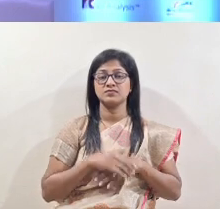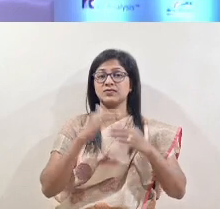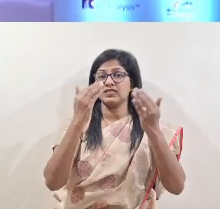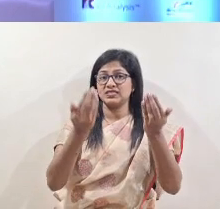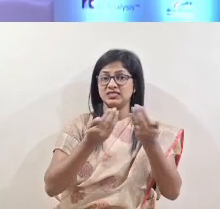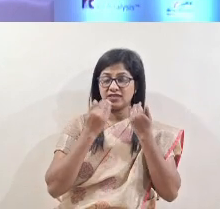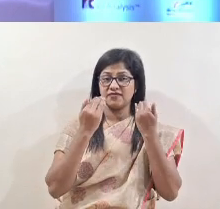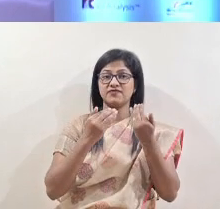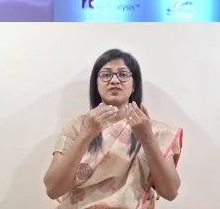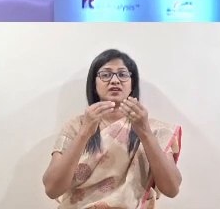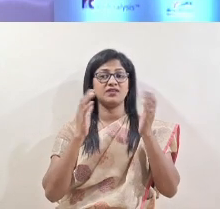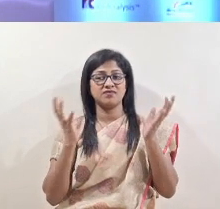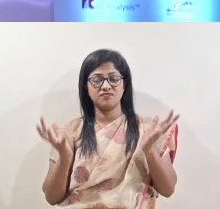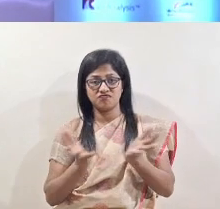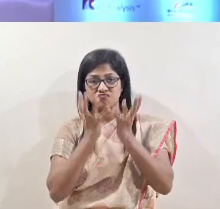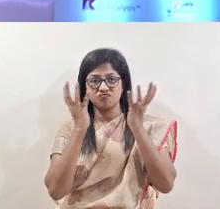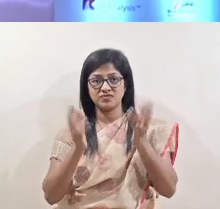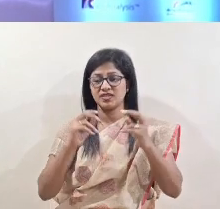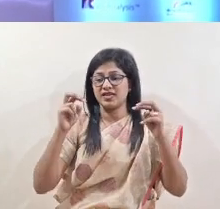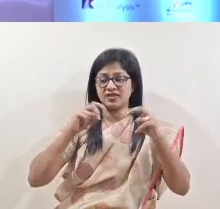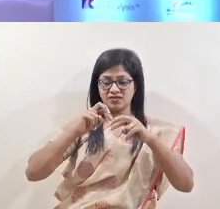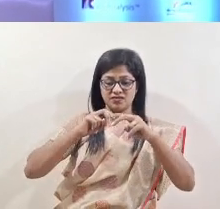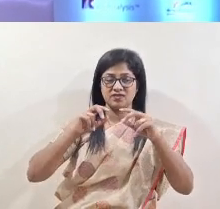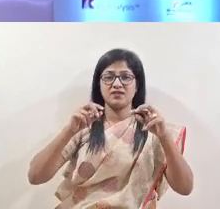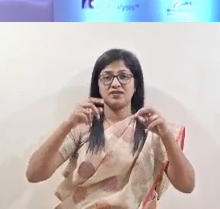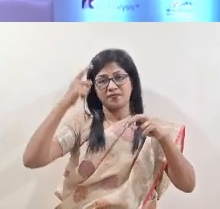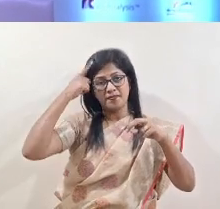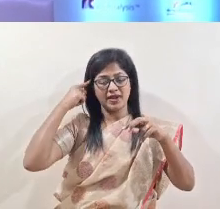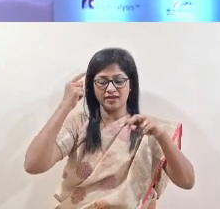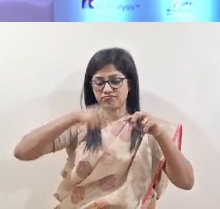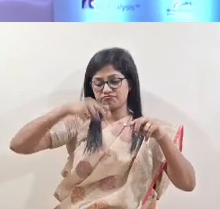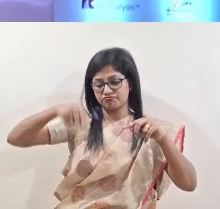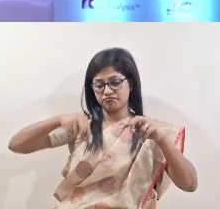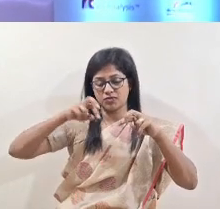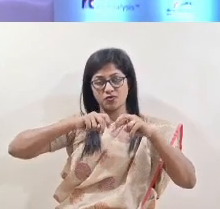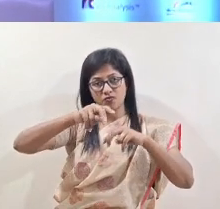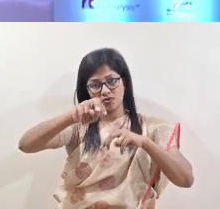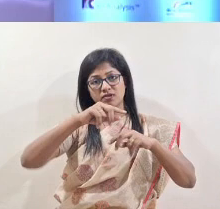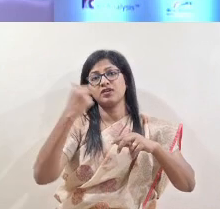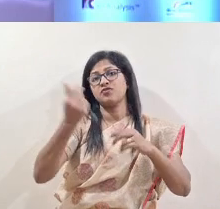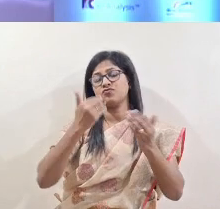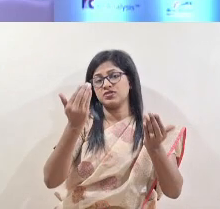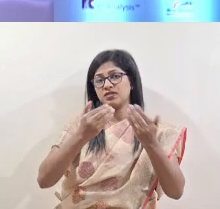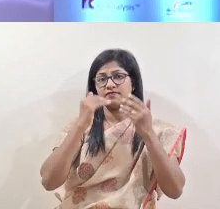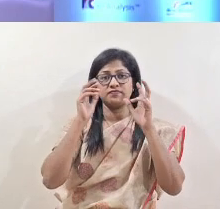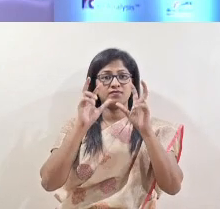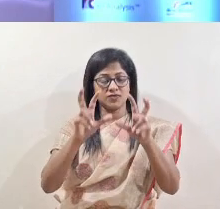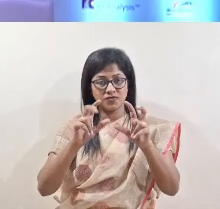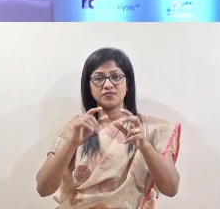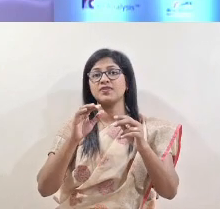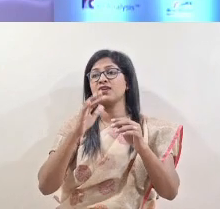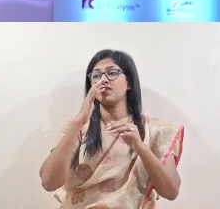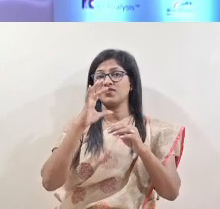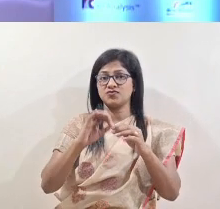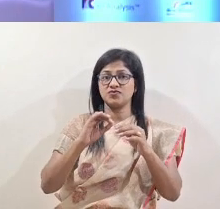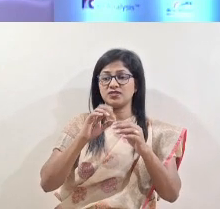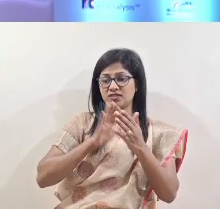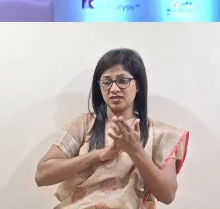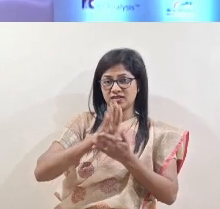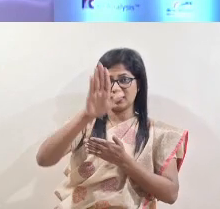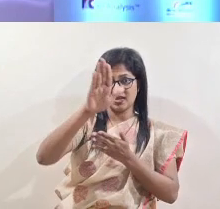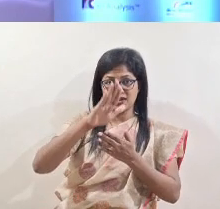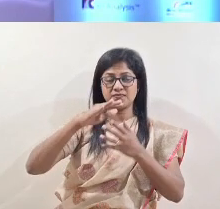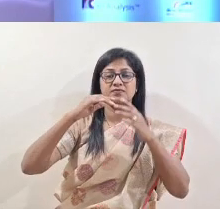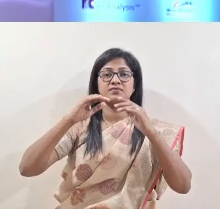safety and promote the benefits of using zebra crossing and footover bridge for safety and convenience, ensuring ramps, elevators, and other